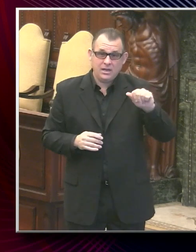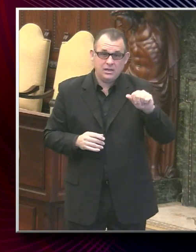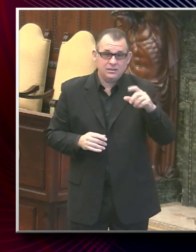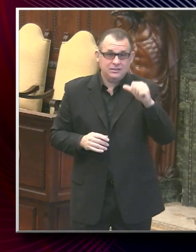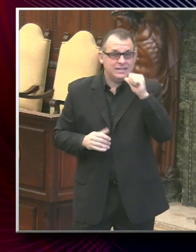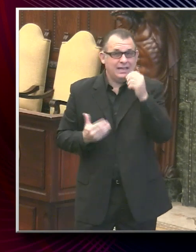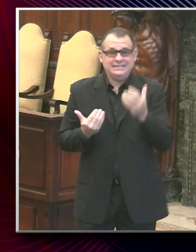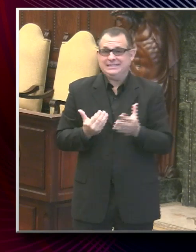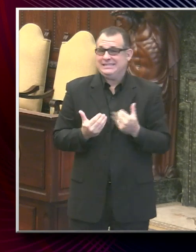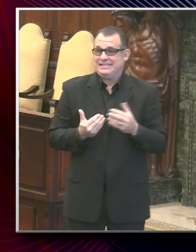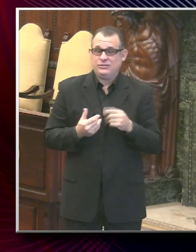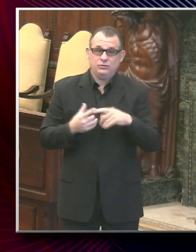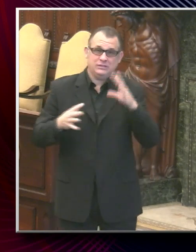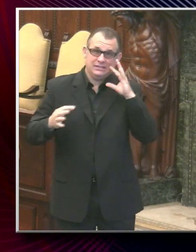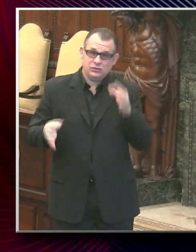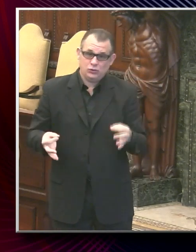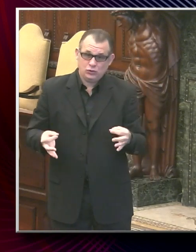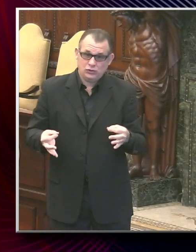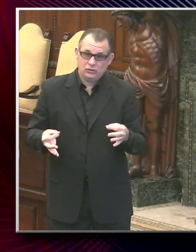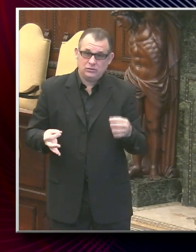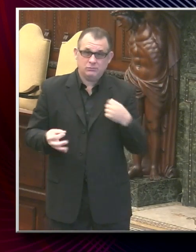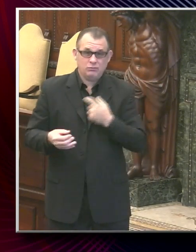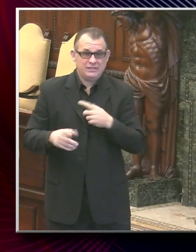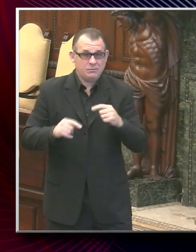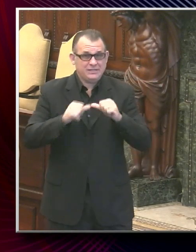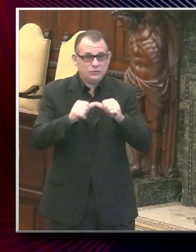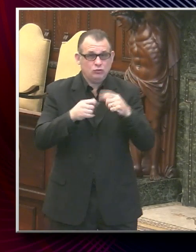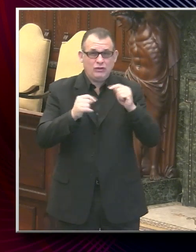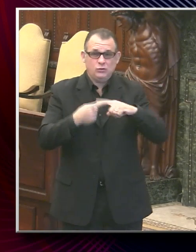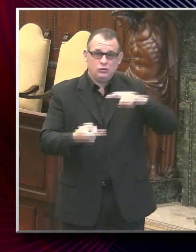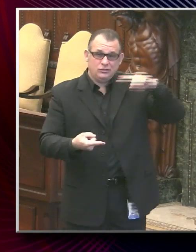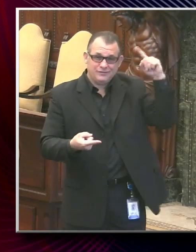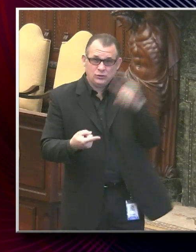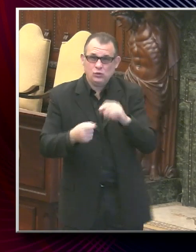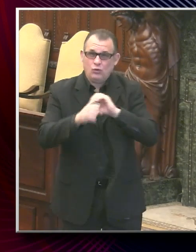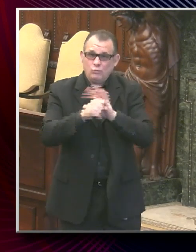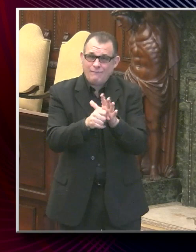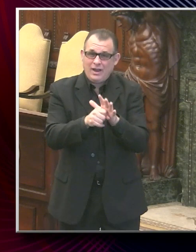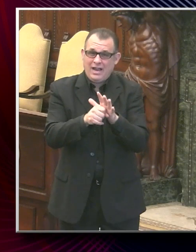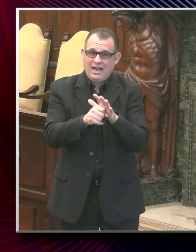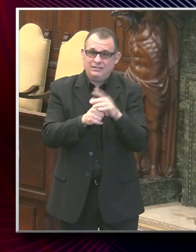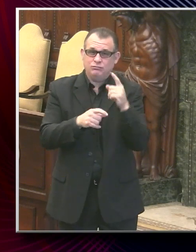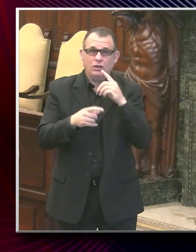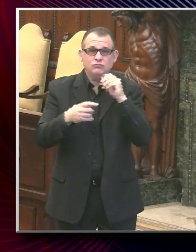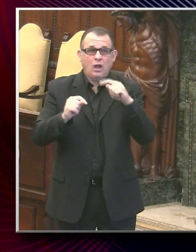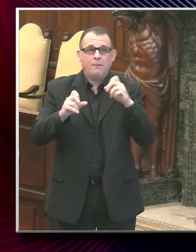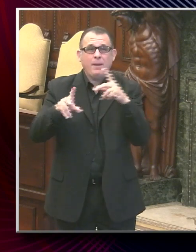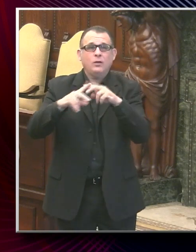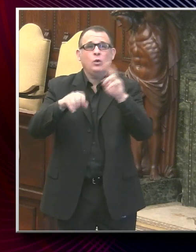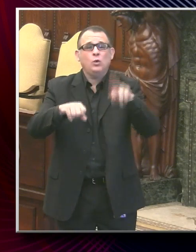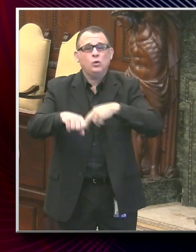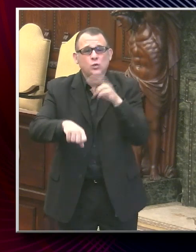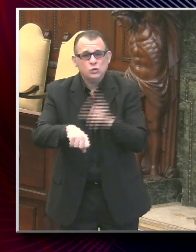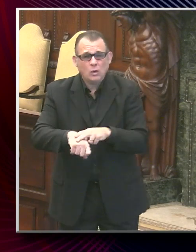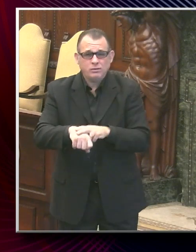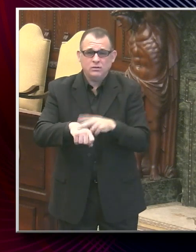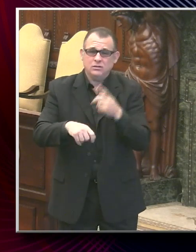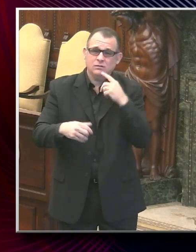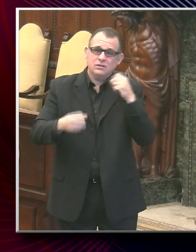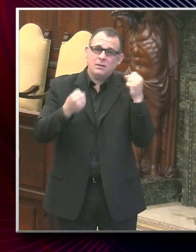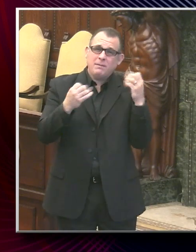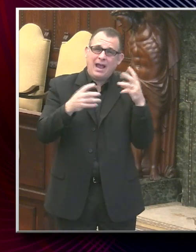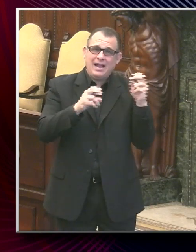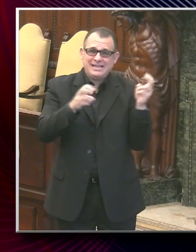But as we continue to battle COVID-19 and try to restore some sense of normalcy in our city, we know there will be many difficult decisions to